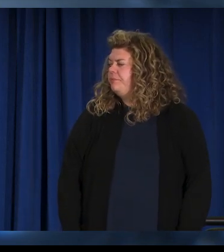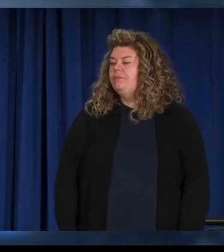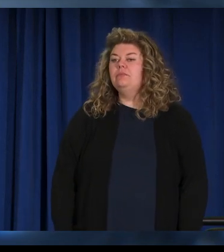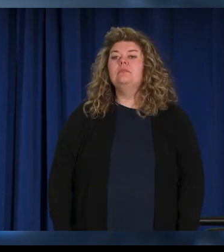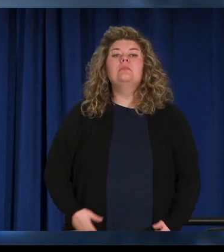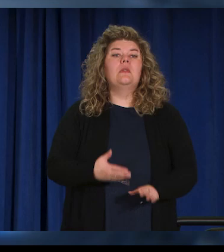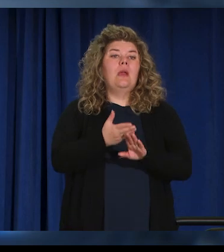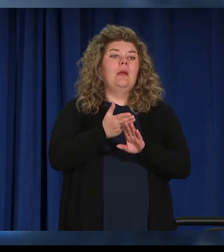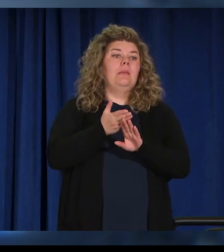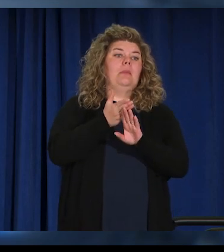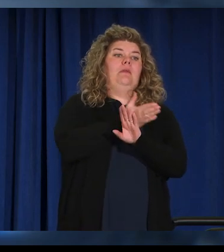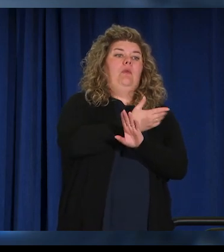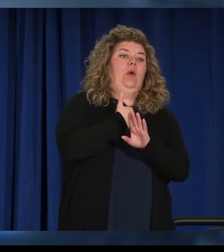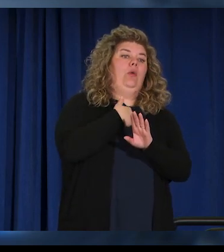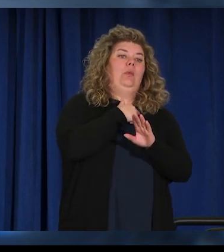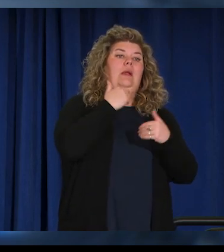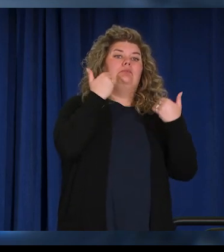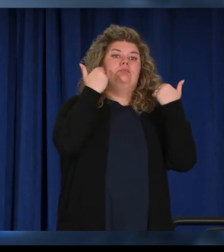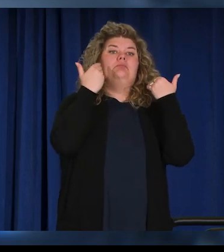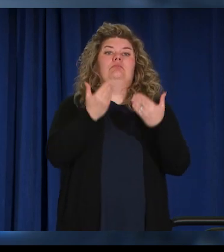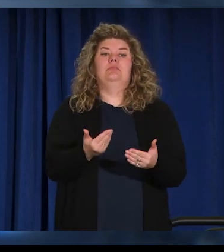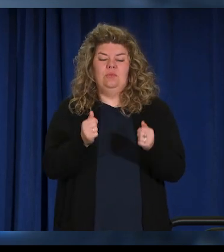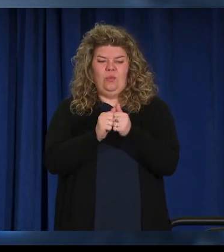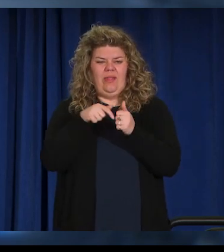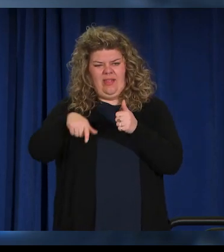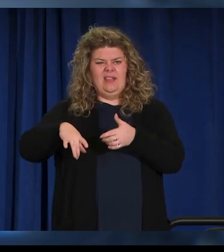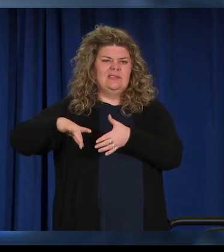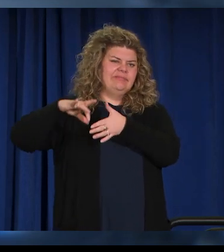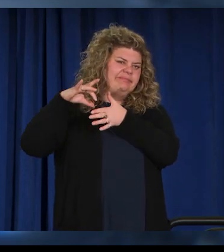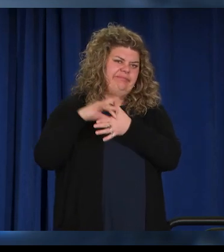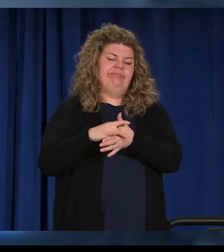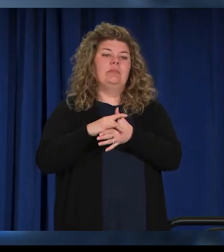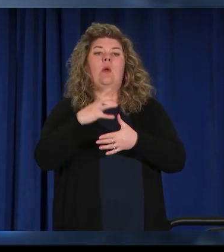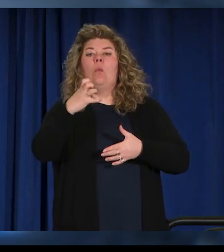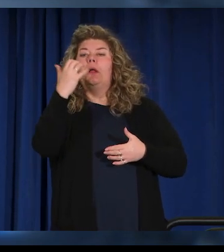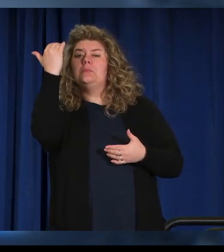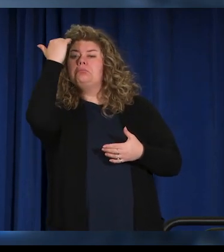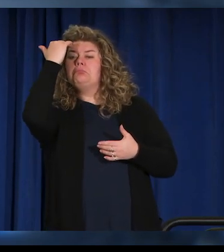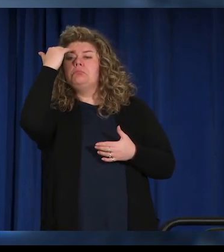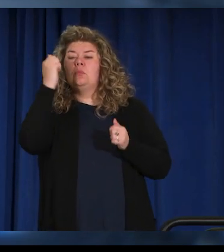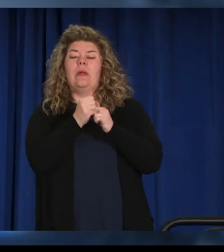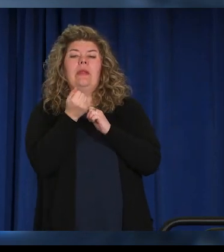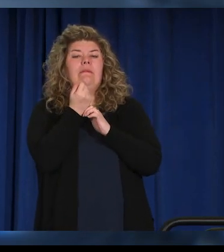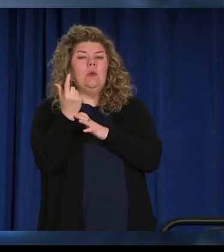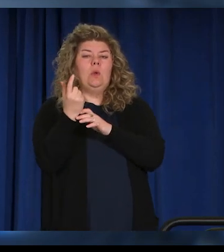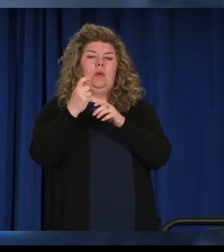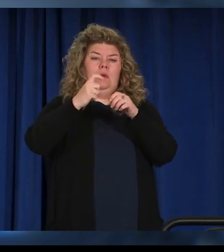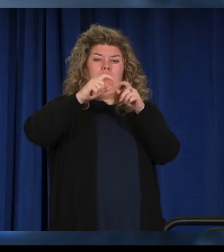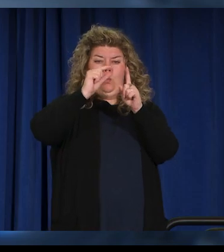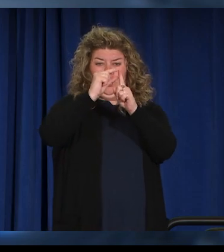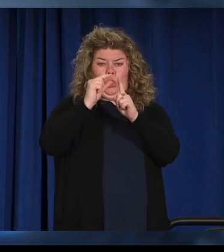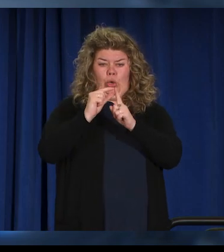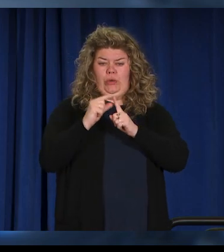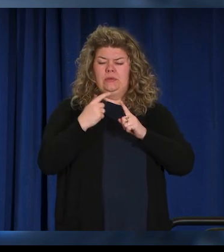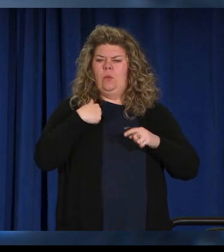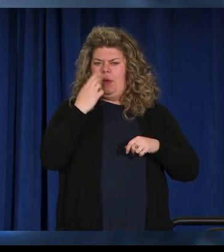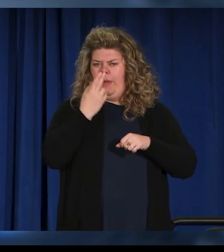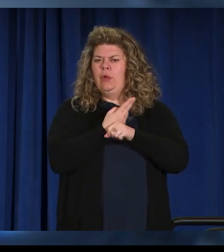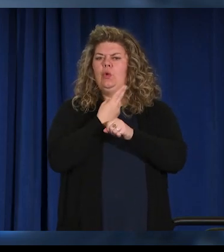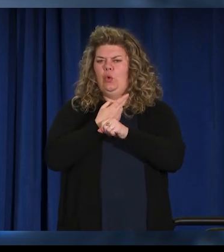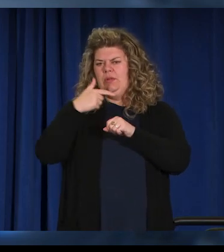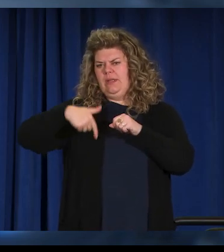So before we get started with our meat and potatoes of the content, wanted to make everyone familiar with some key terminology and language that we'll be using